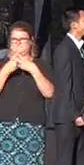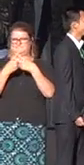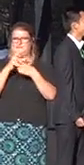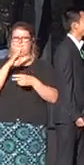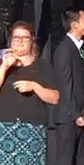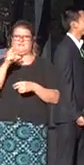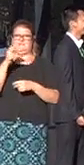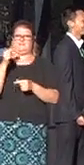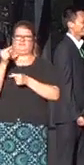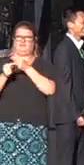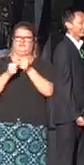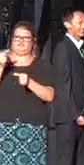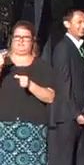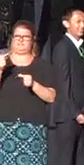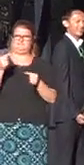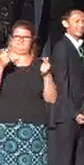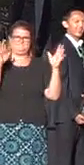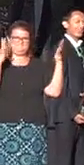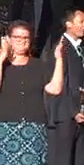the Generation.